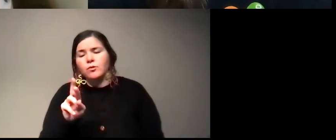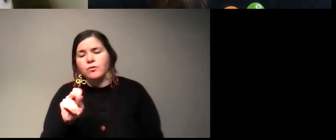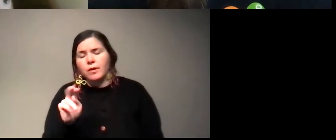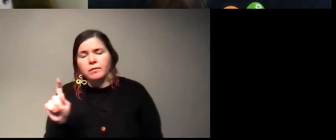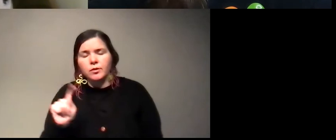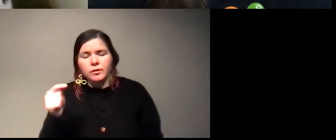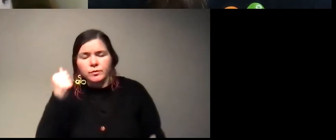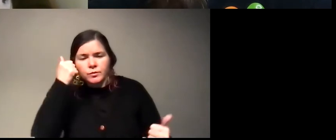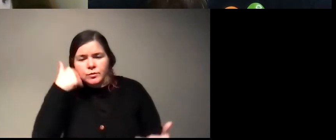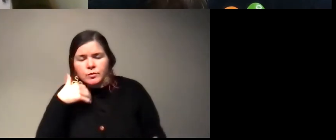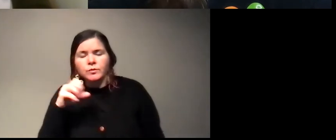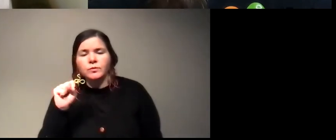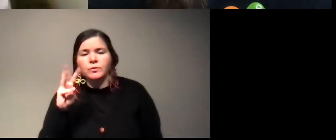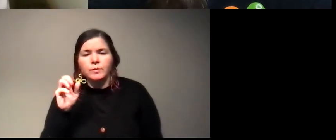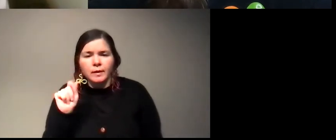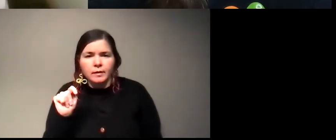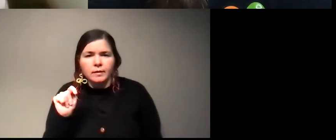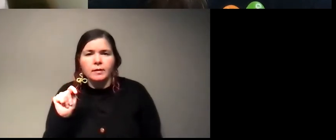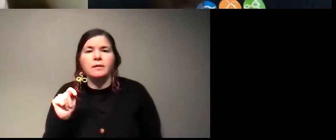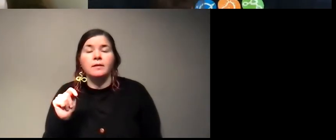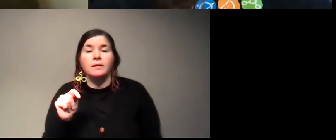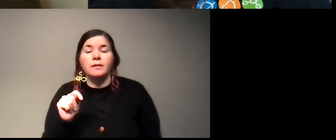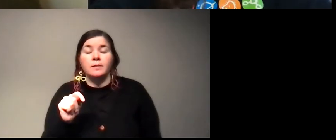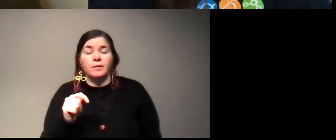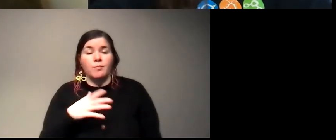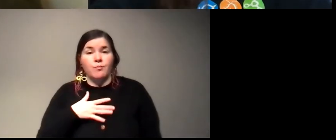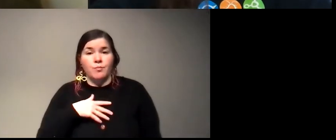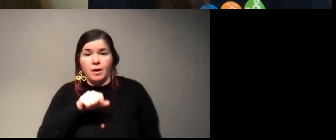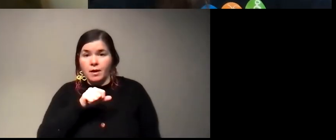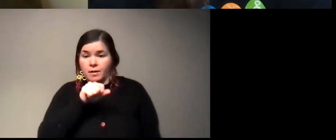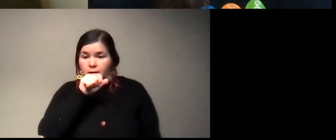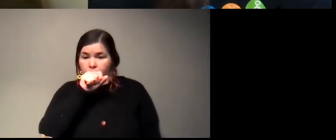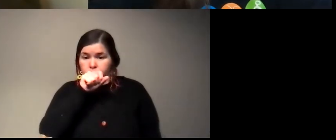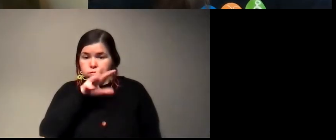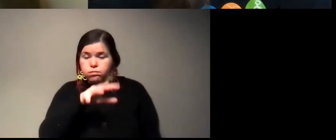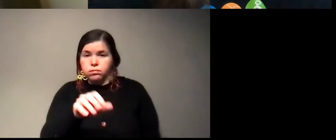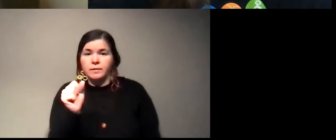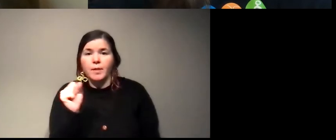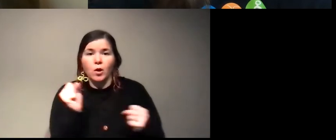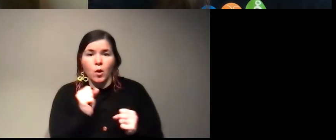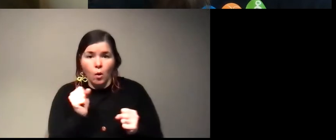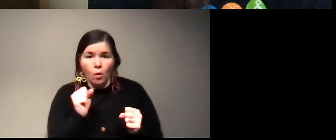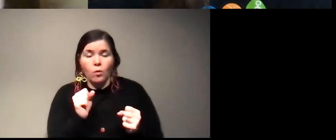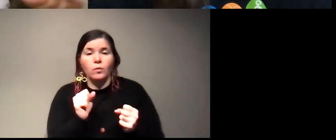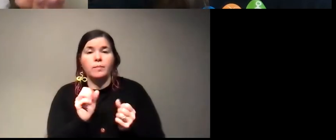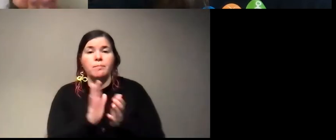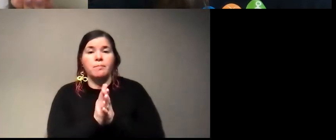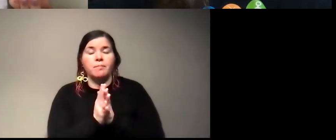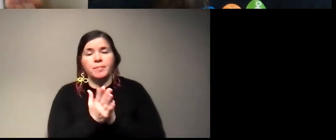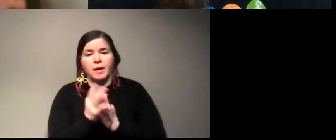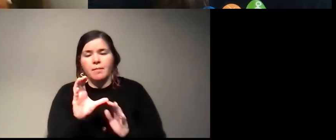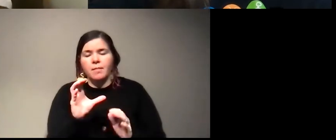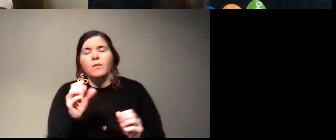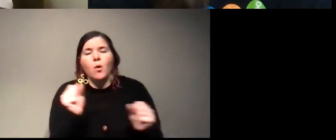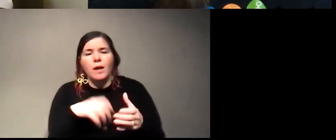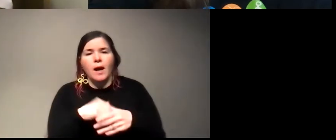sweat, done exhaled breath condensate. So if you like blew into something really cold and your breath kind of condenses, so like when it's really cold